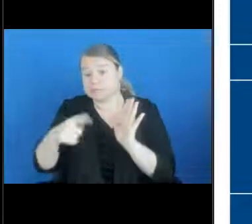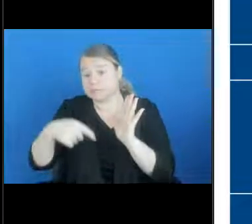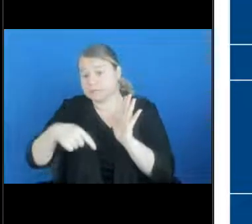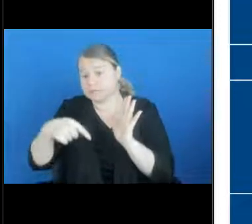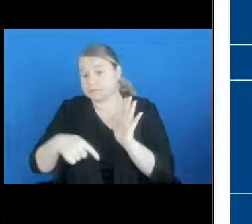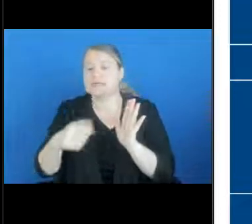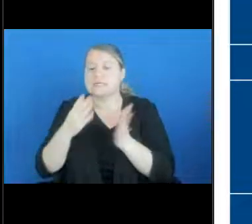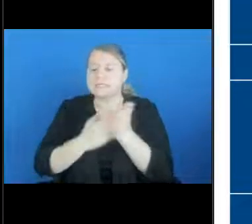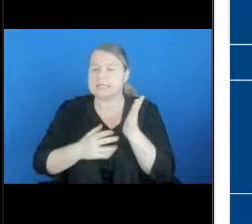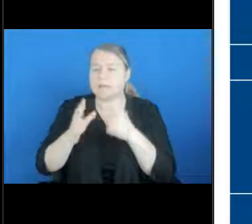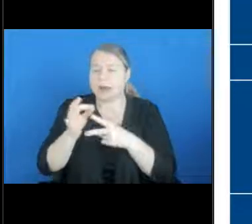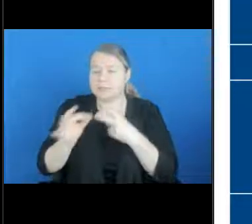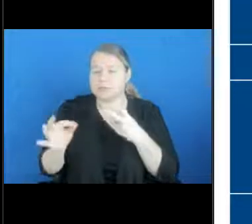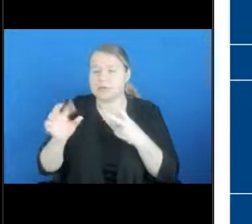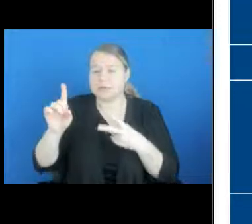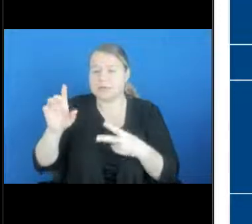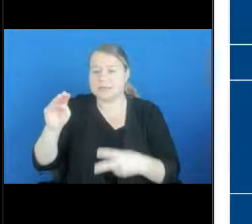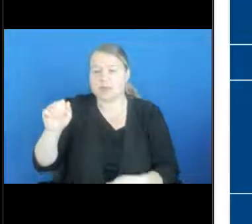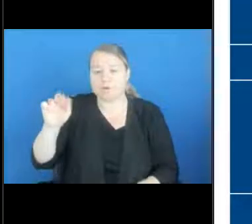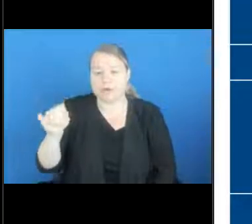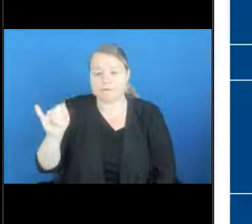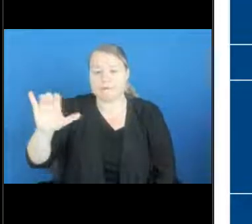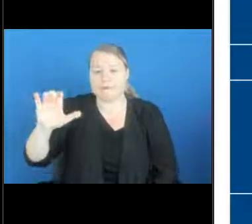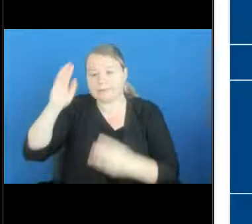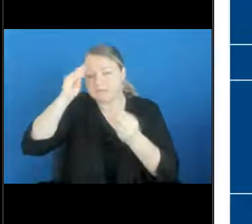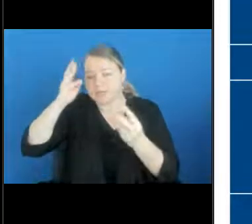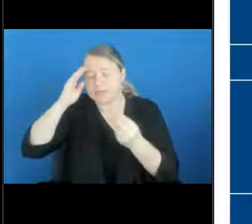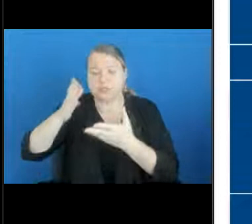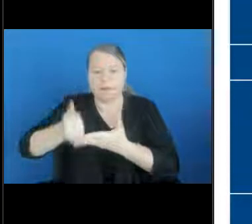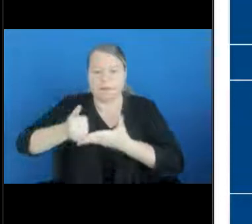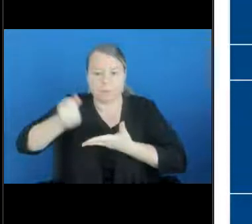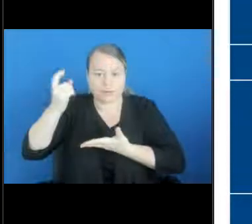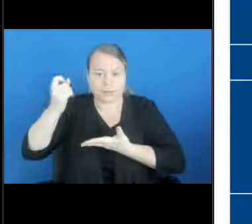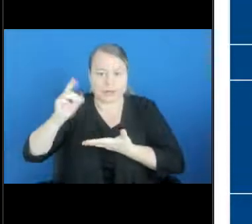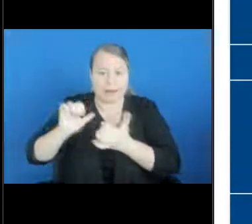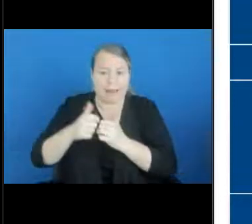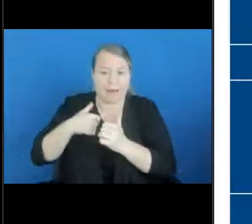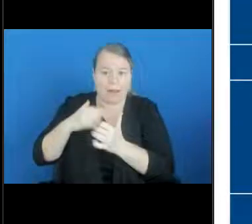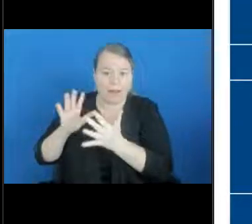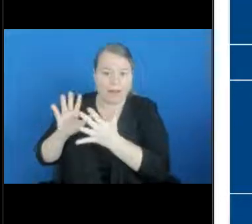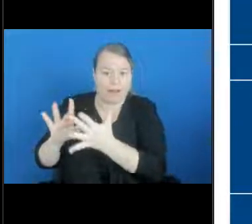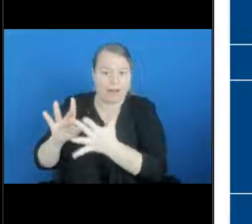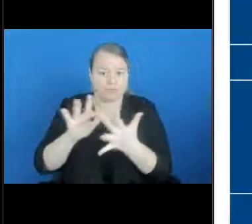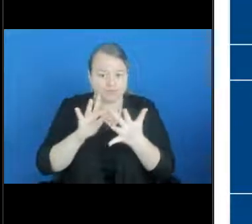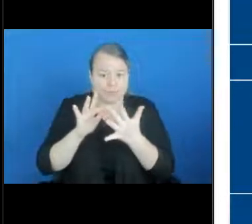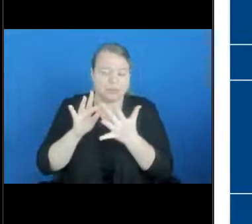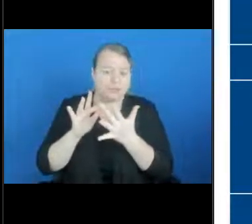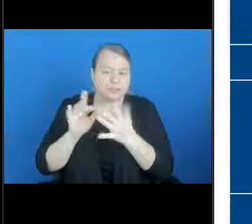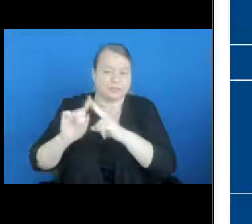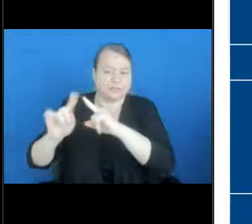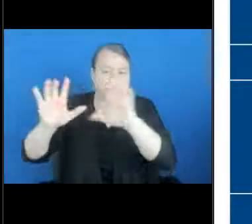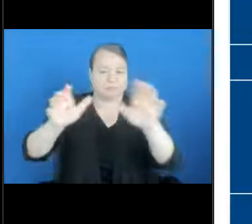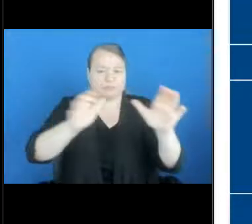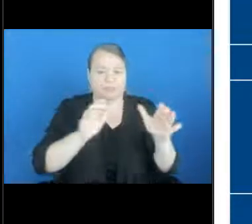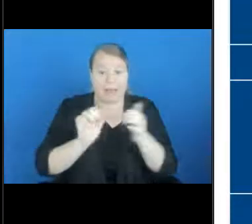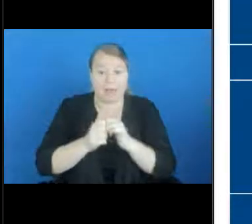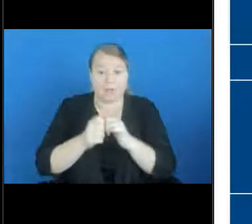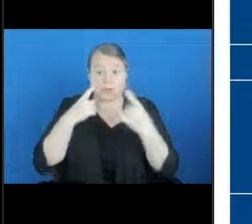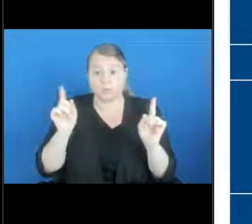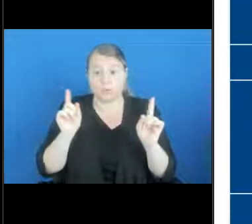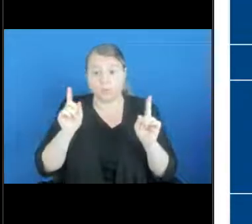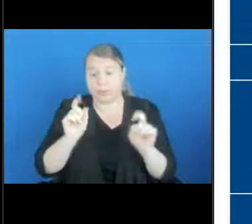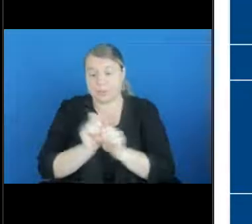optional demographic information that helps us to understand how our outreach efforts are working. You can also visit one